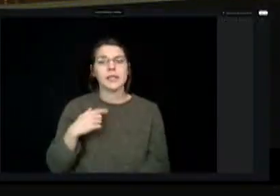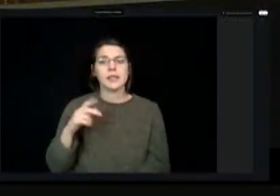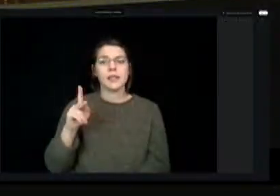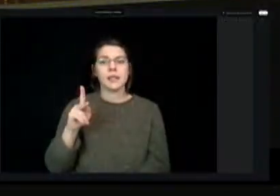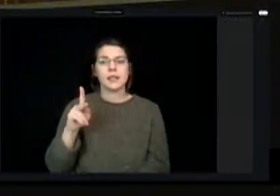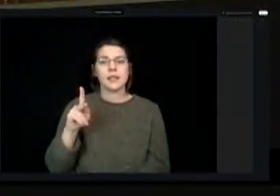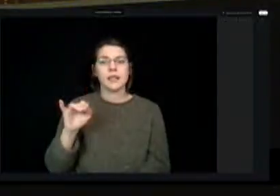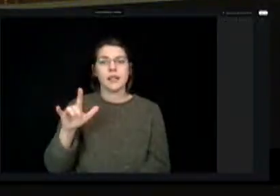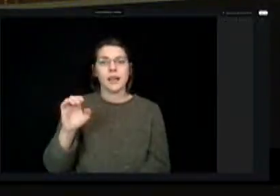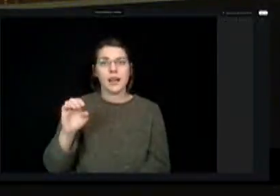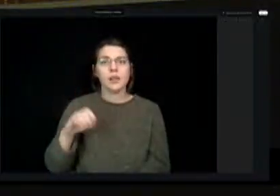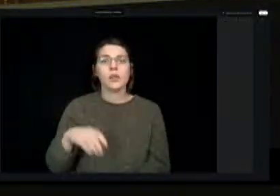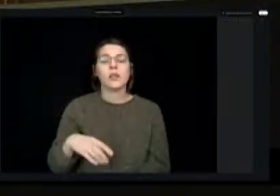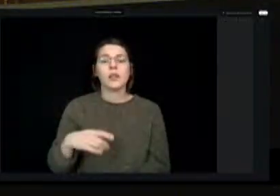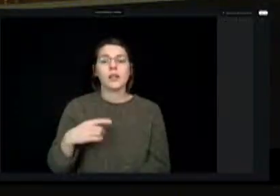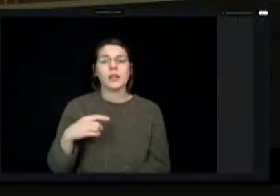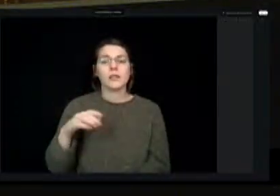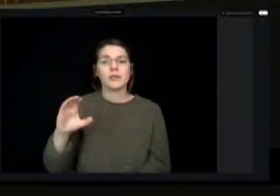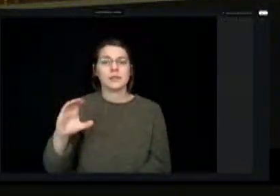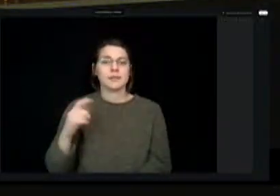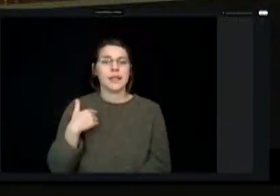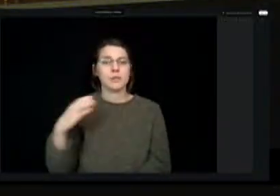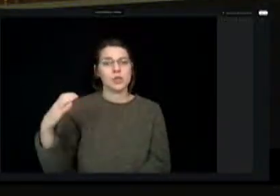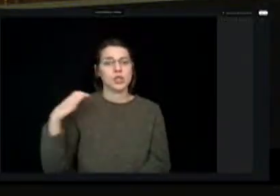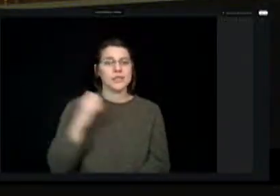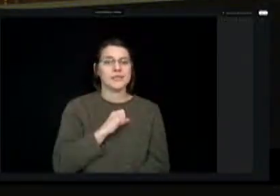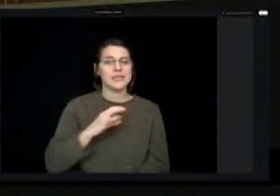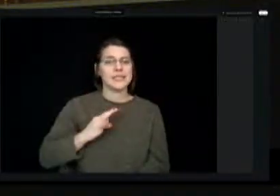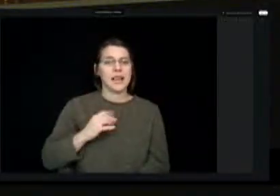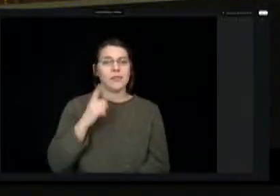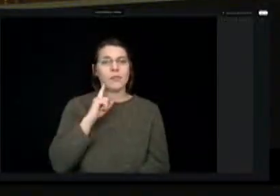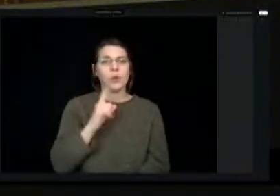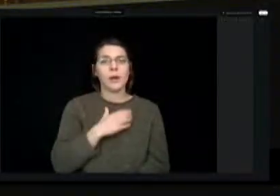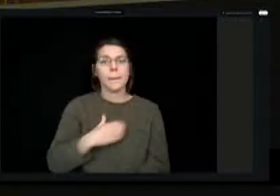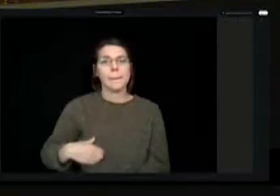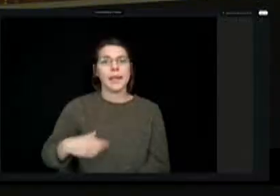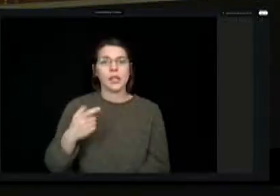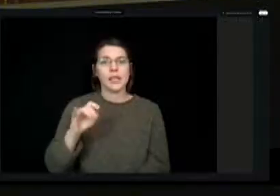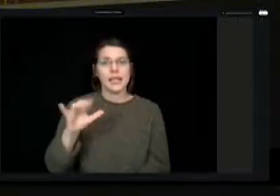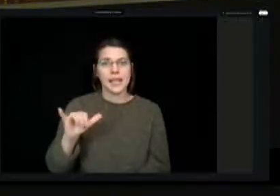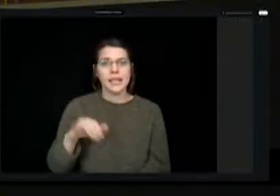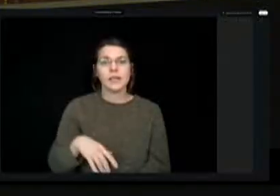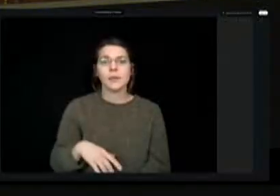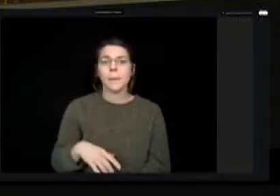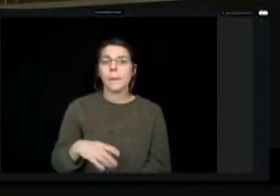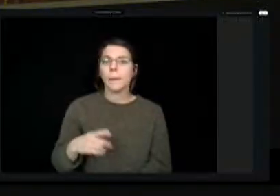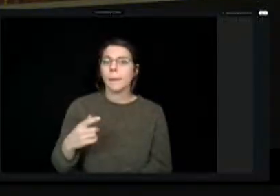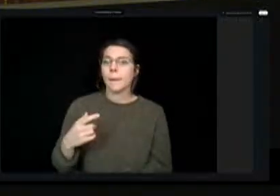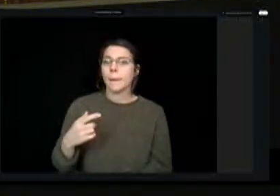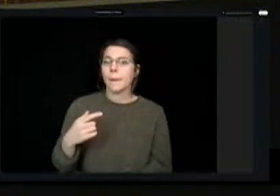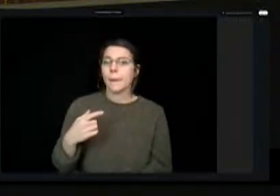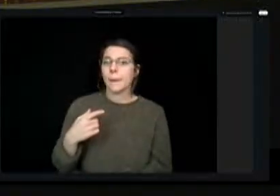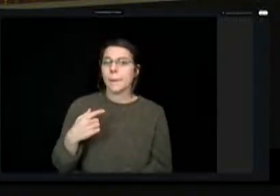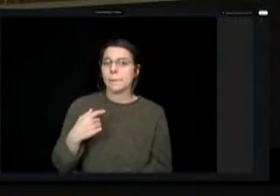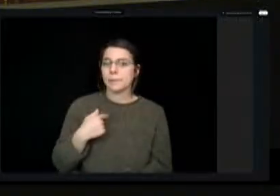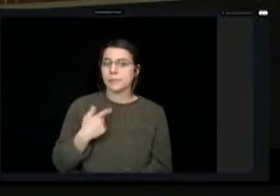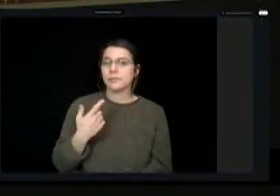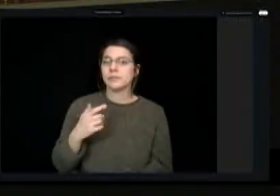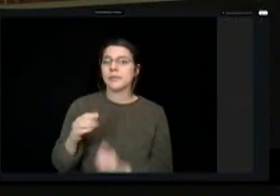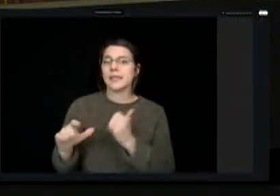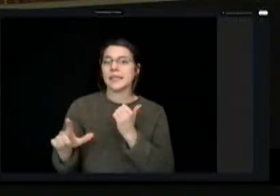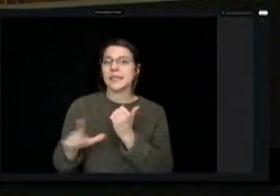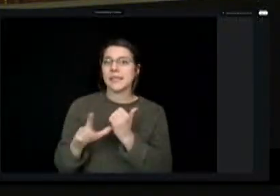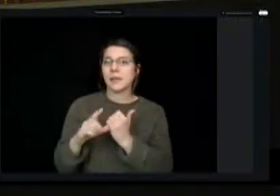Gainey and Chief Economic Development Officer for the city. Felicity Williams. I serve as Deputy Chief of Staff for Mayor Gainey. Happy to be here with you guys